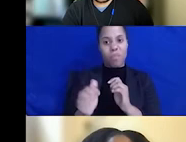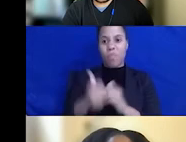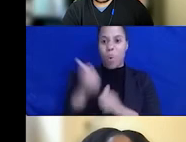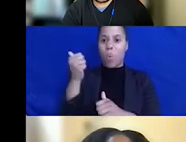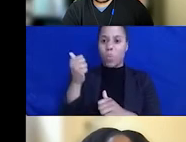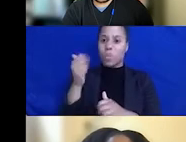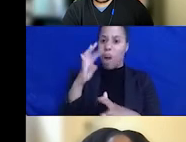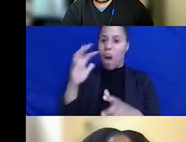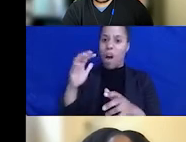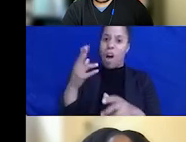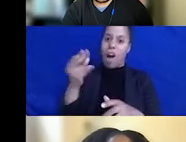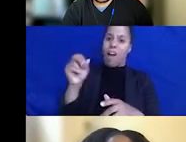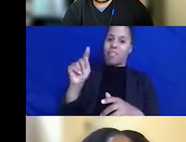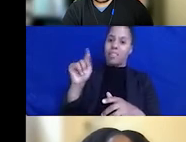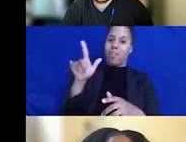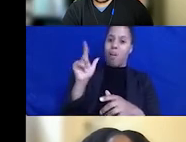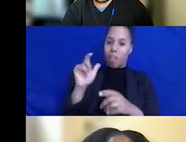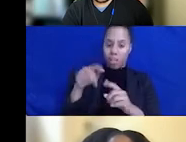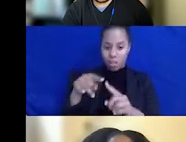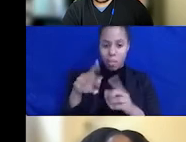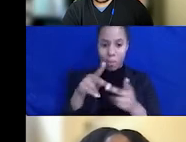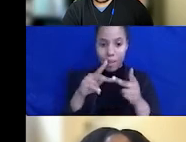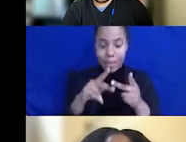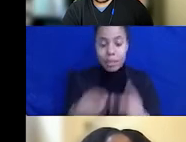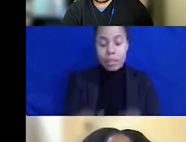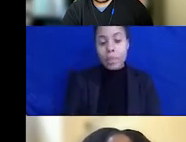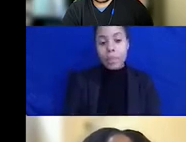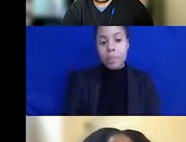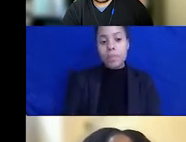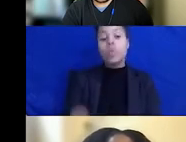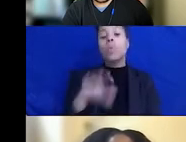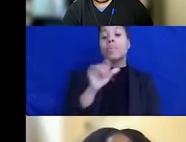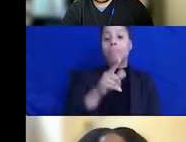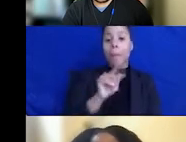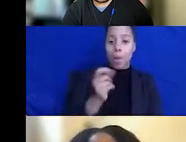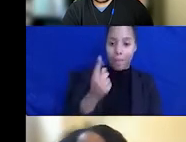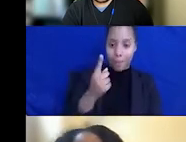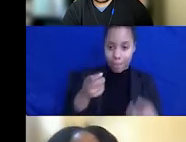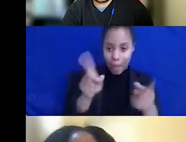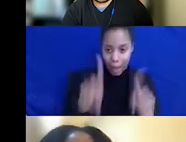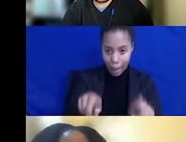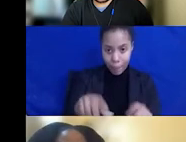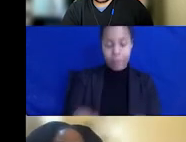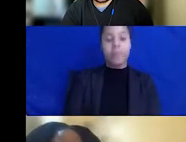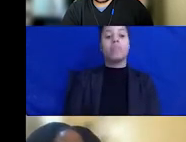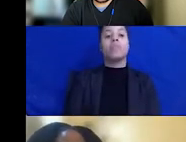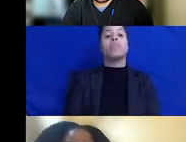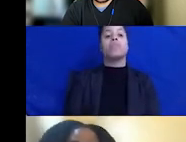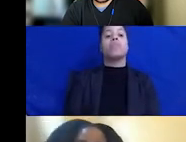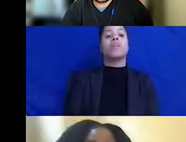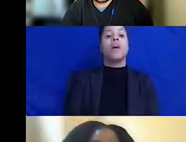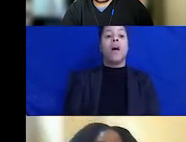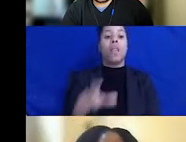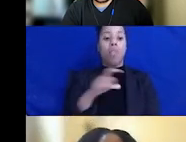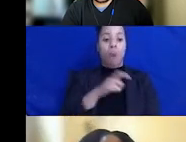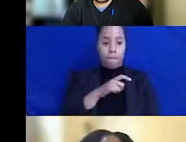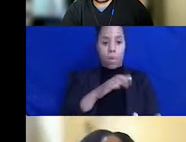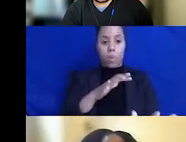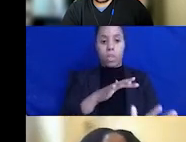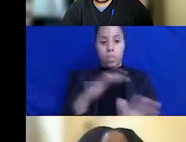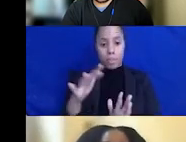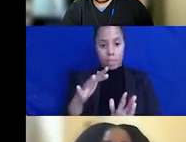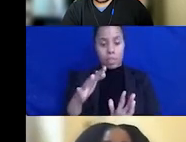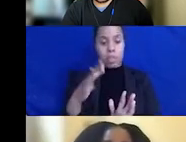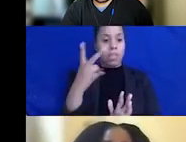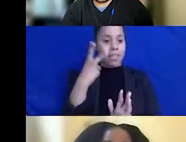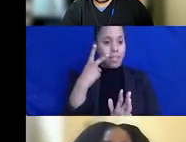stop. But yeah, so moving forward, September 11th happens and law enforcement and the Hawks see an opportunity to take a